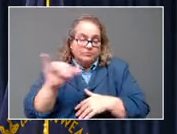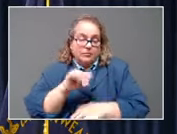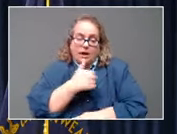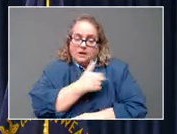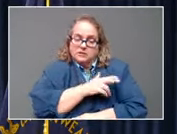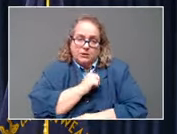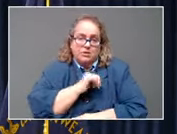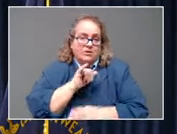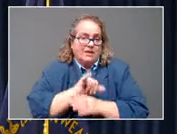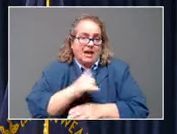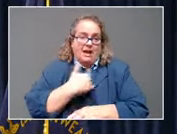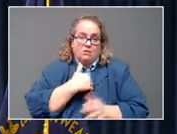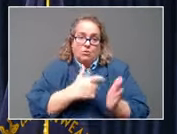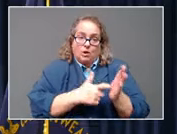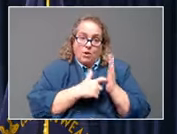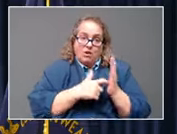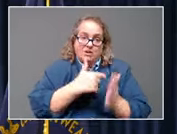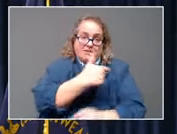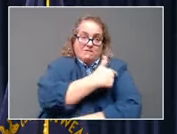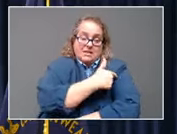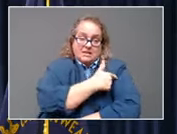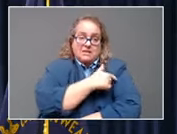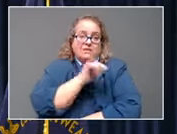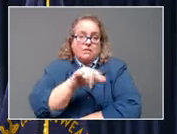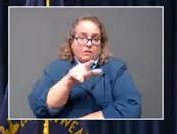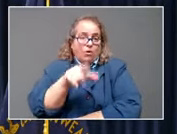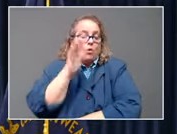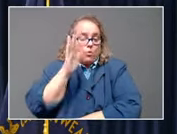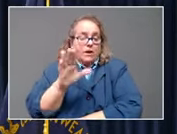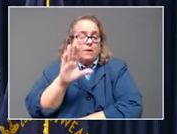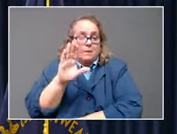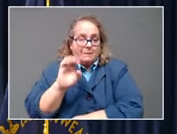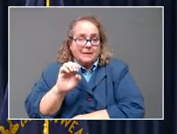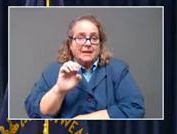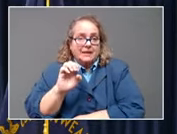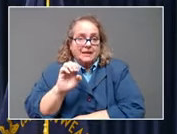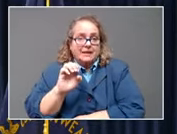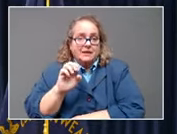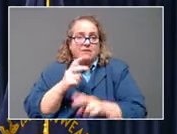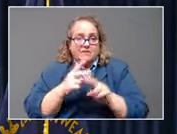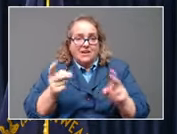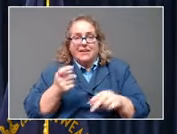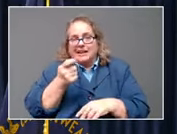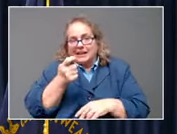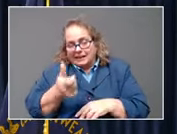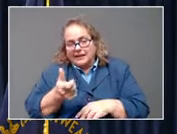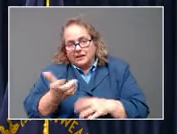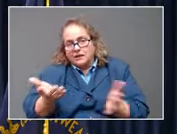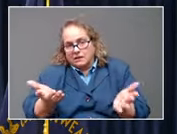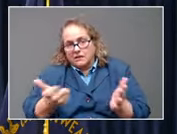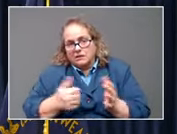have required vaccinations, there will be very little.